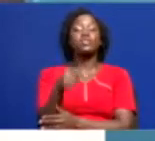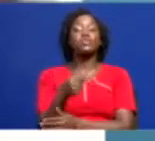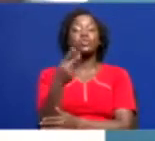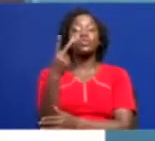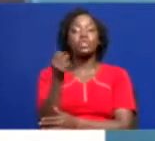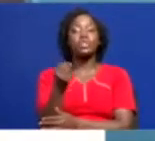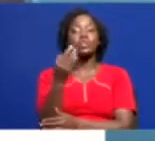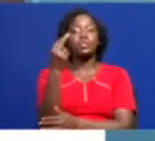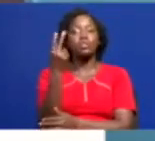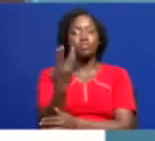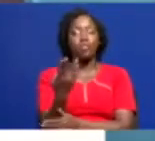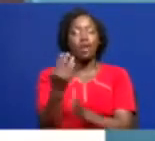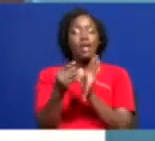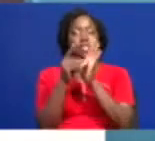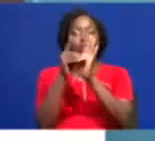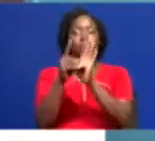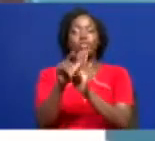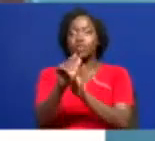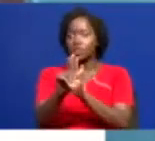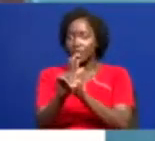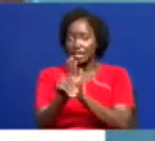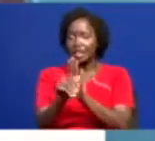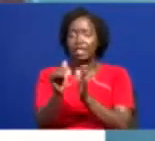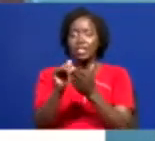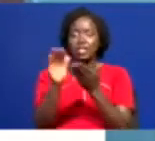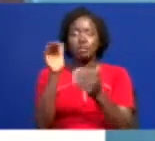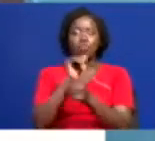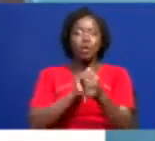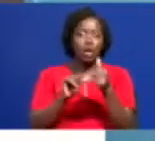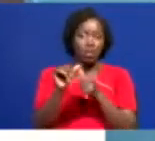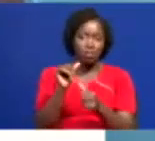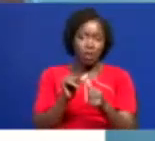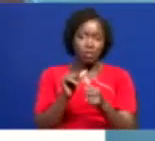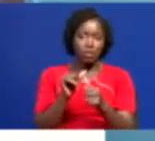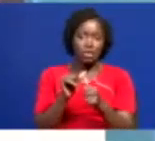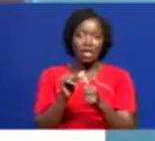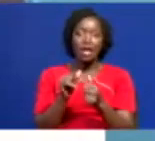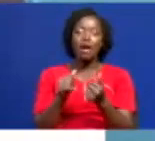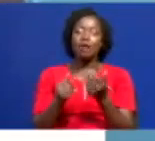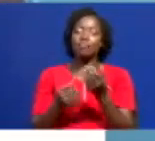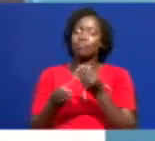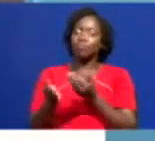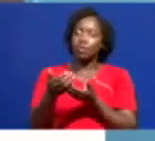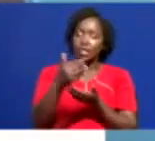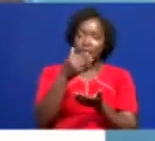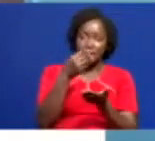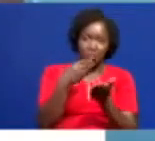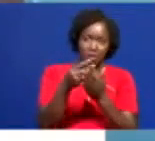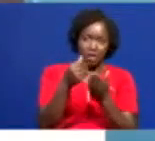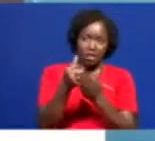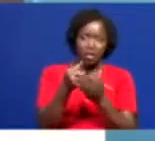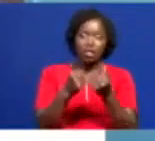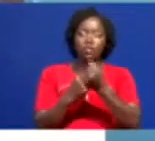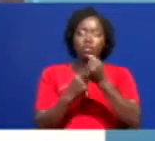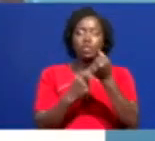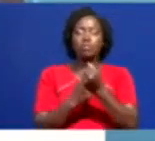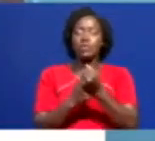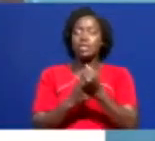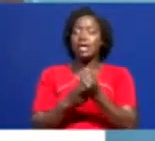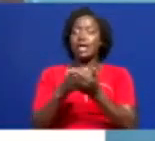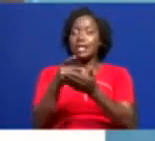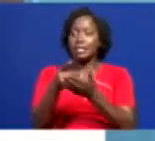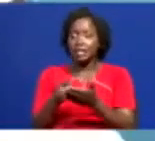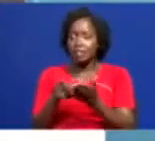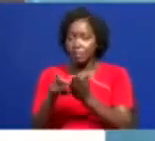2023-2024 are also a demonstration that, you know, it is more about raising revenue to support the fiscal deficit and debt